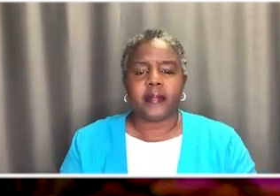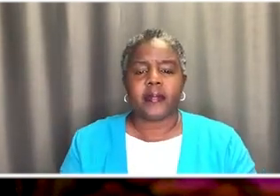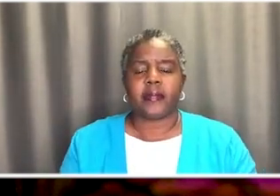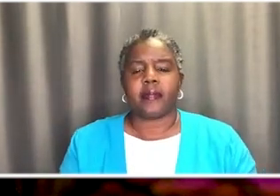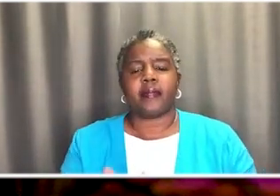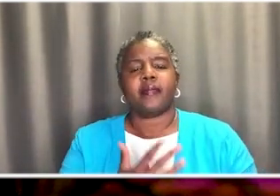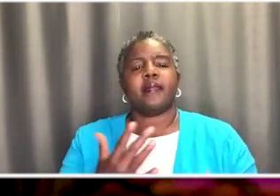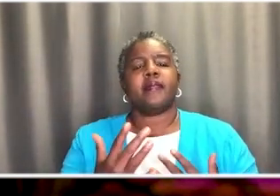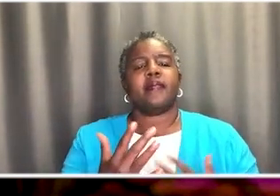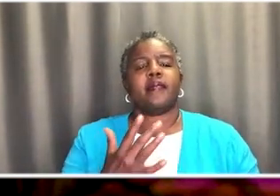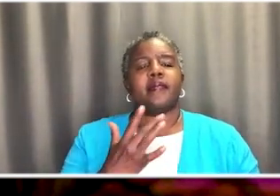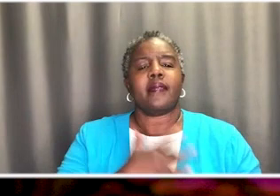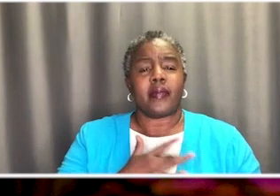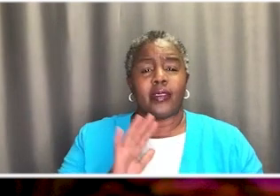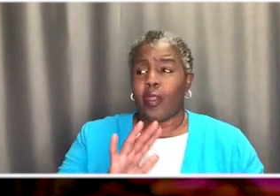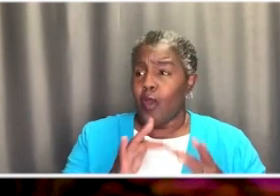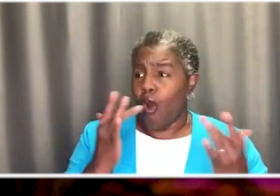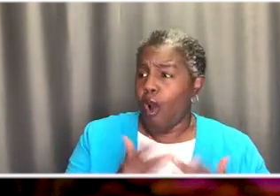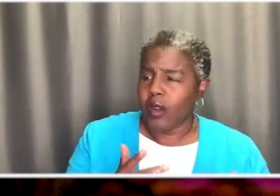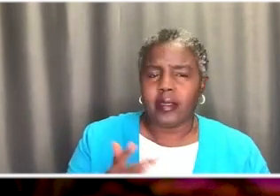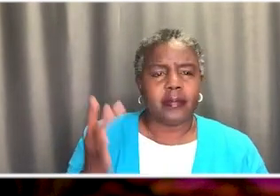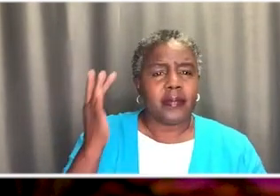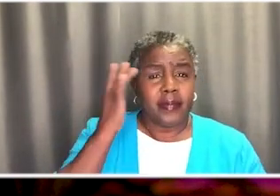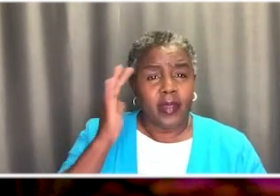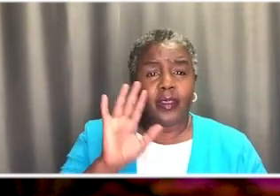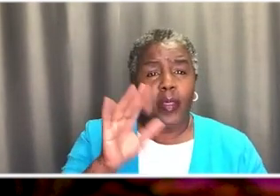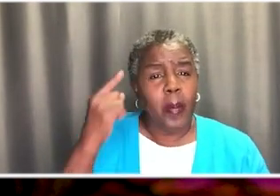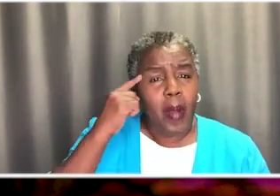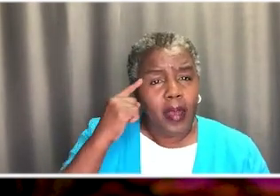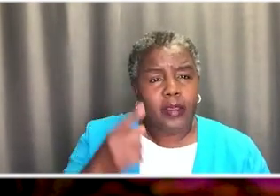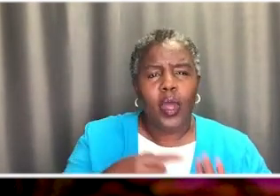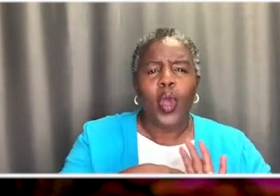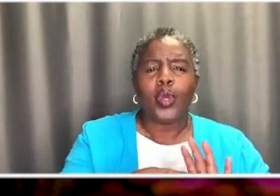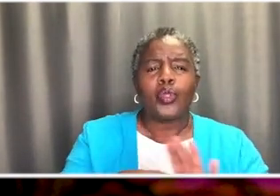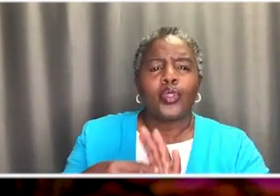Penetrate their hearts, penetrate their minds, and show them the way, God.